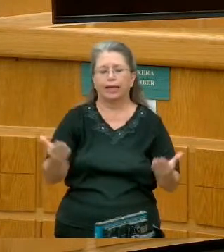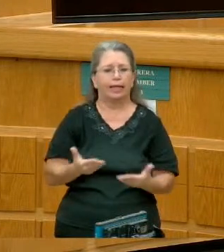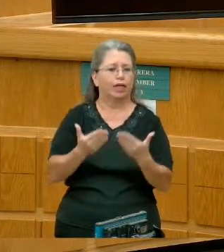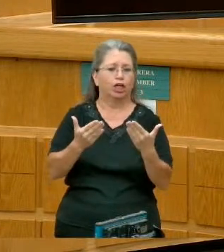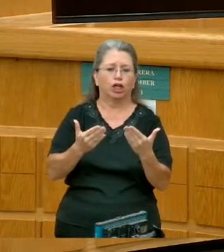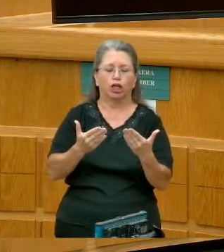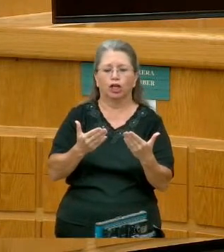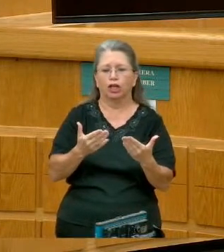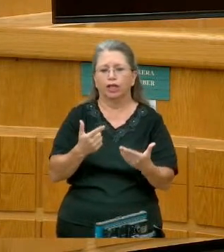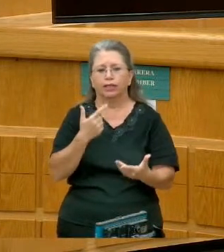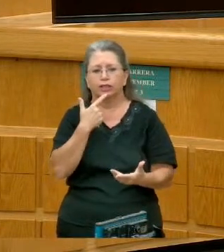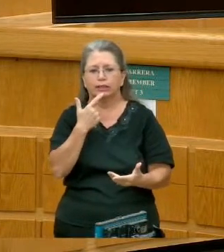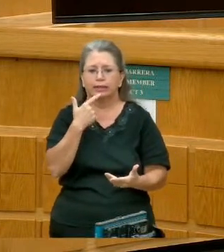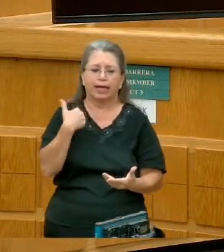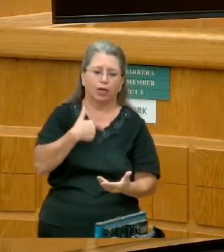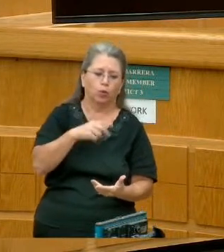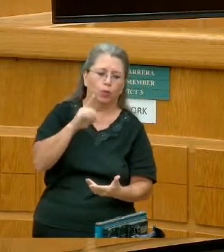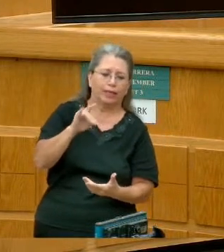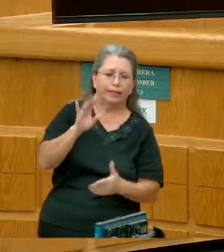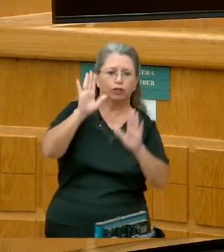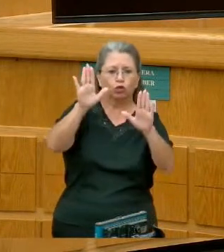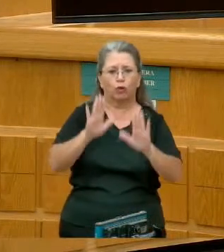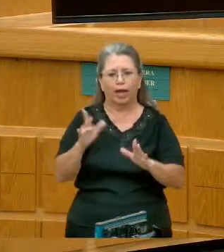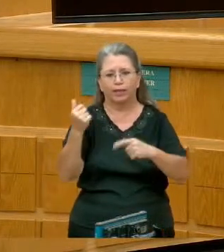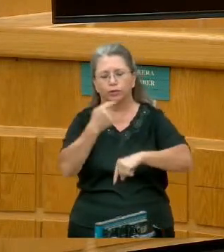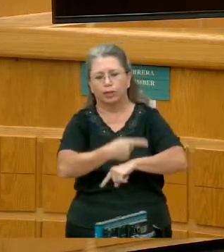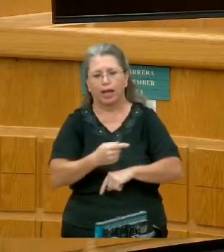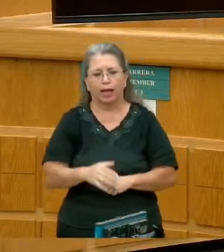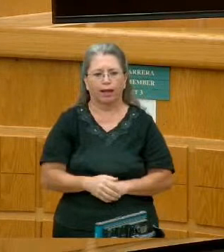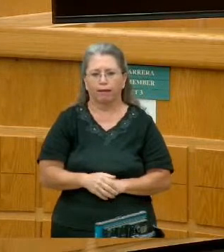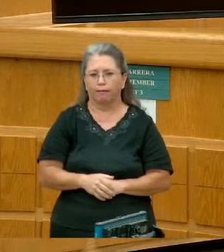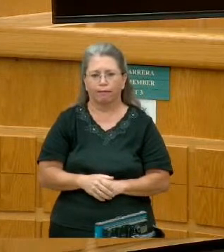to say that we did great today.